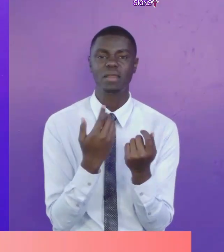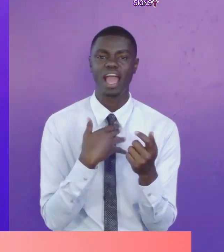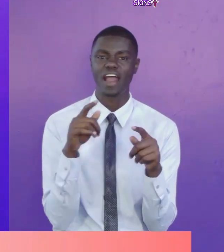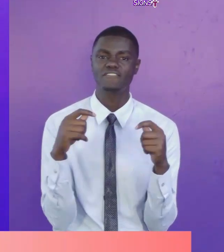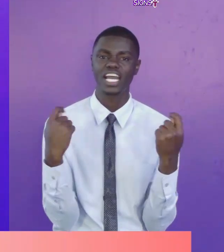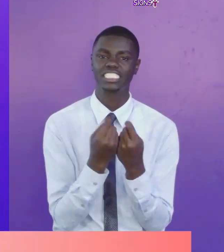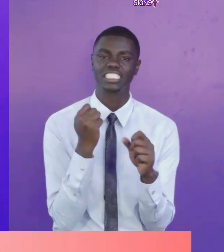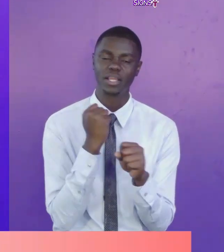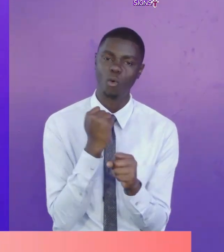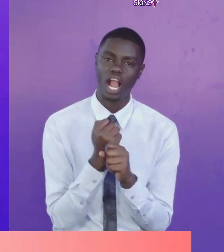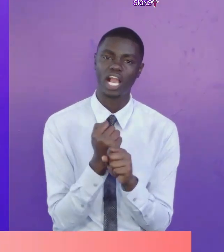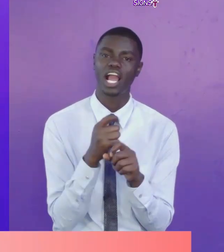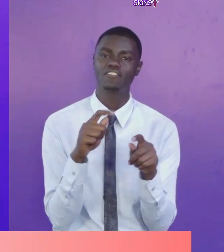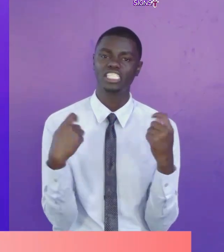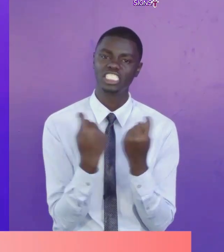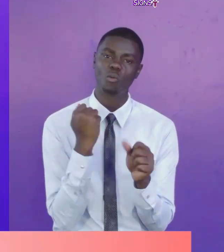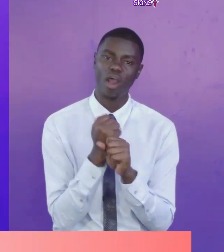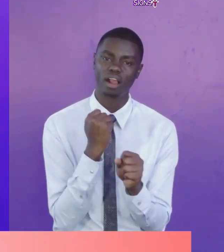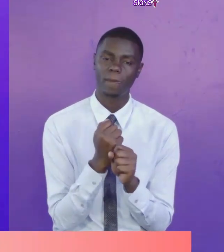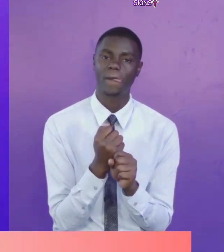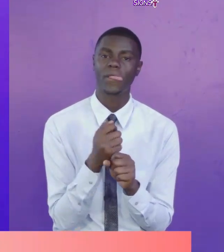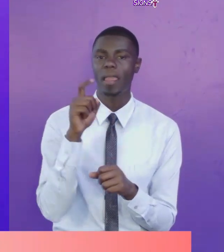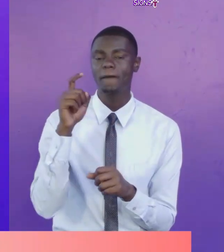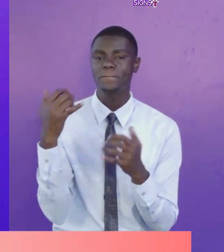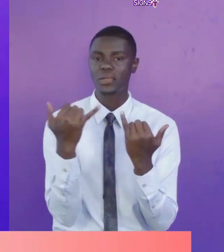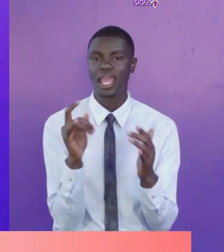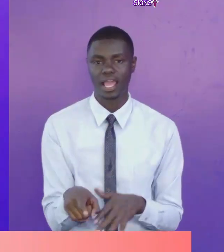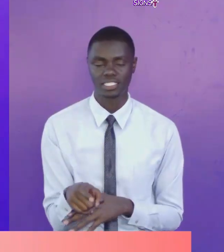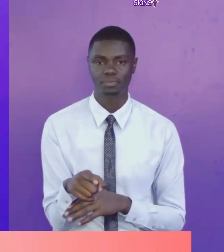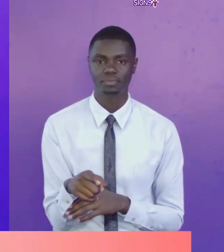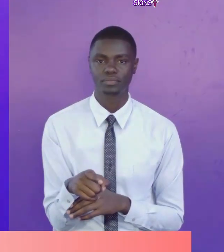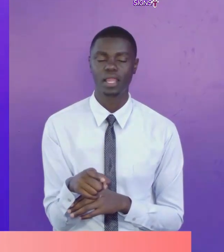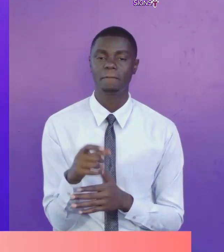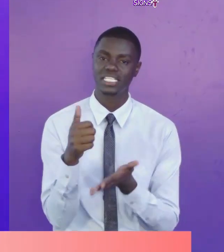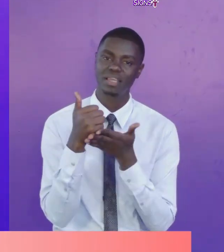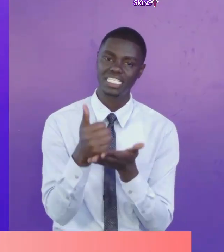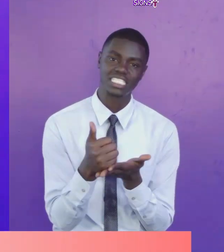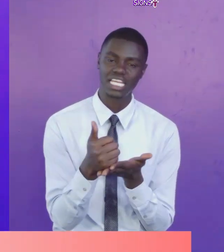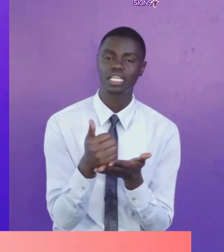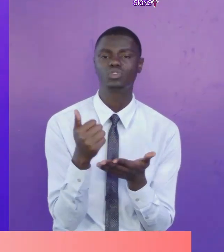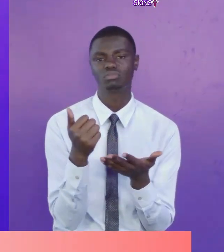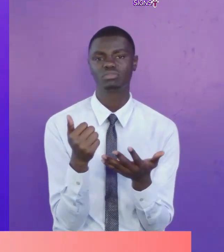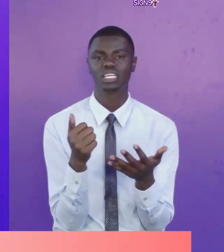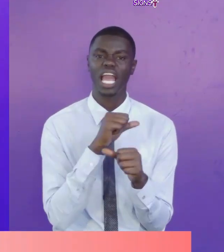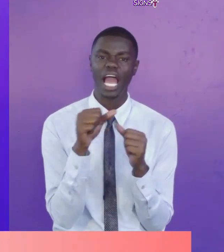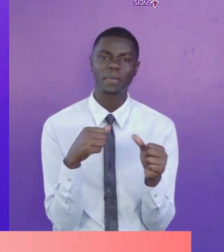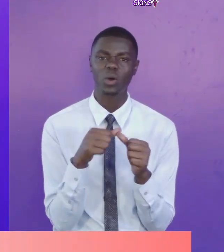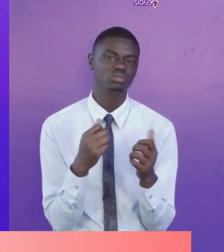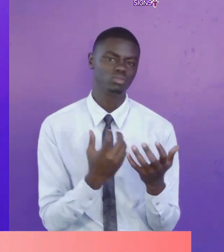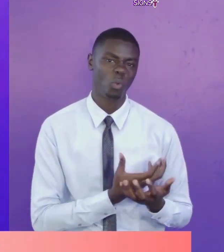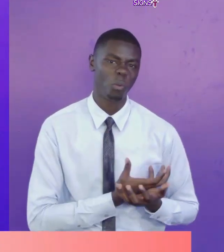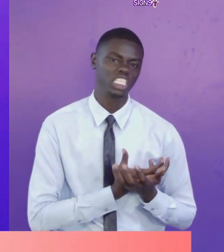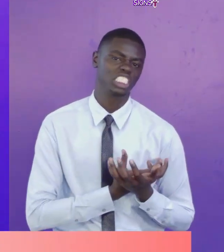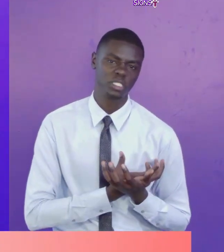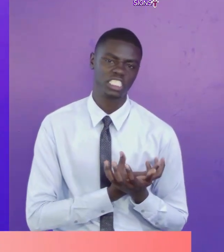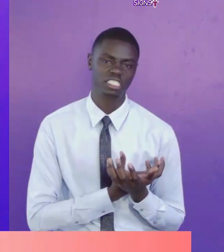hiyo teamwork. Kuna hiyo teamwork. Lazima players wakue assisted. Hiyo mambo ya kuleta breastfeeding ati